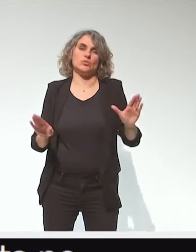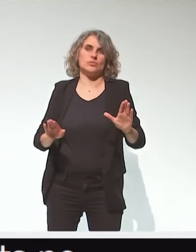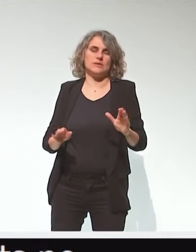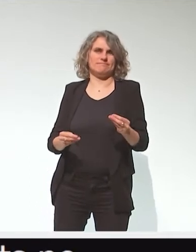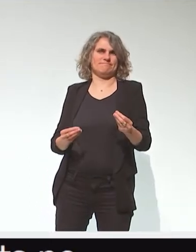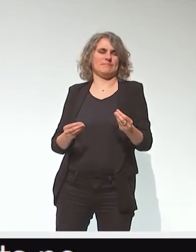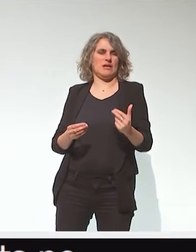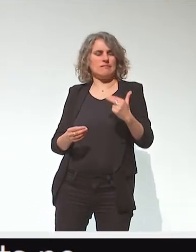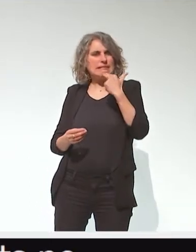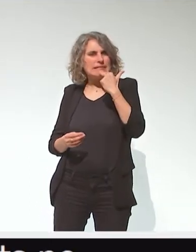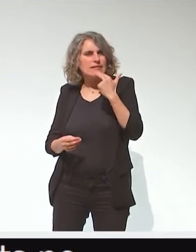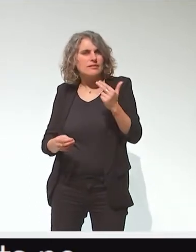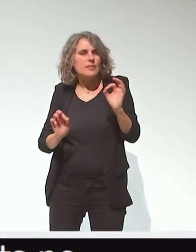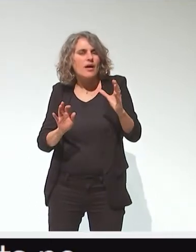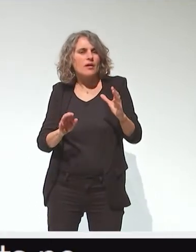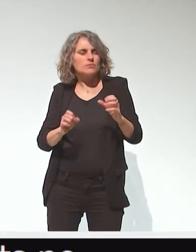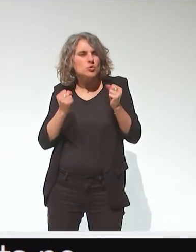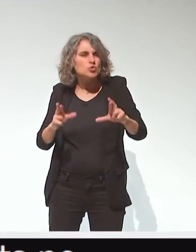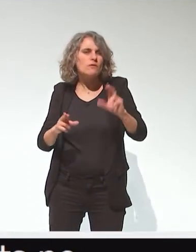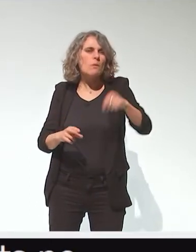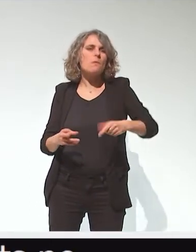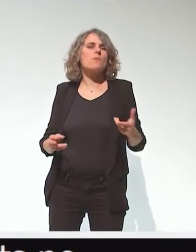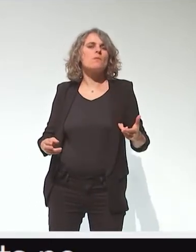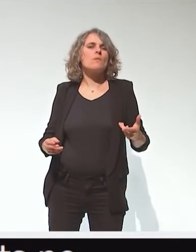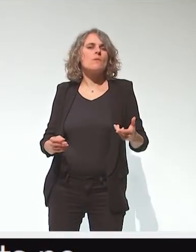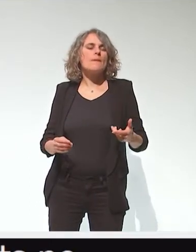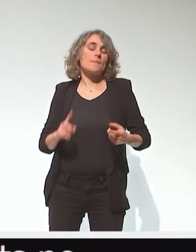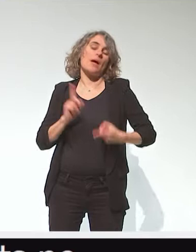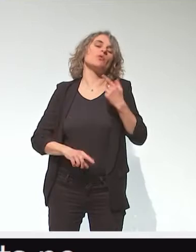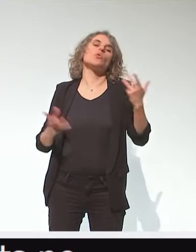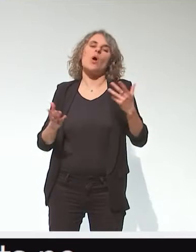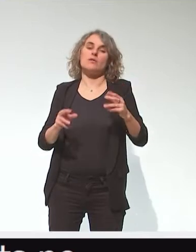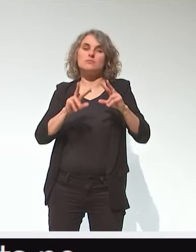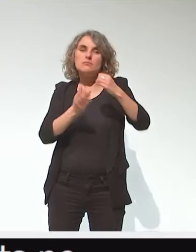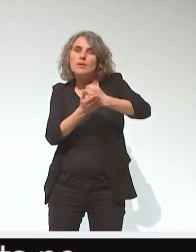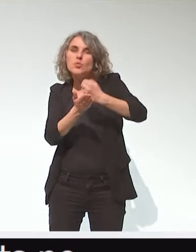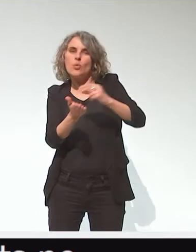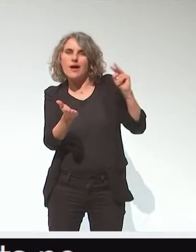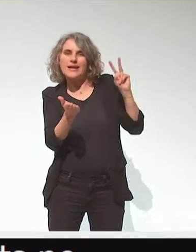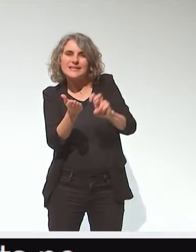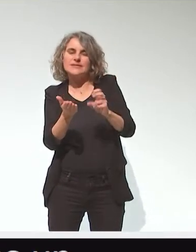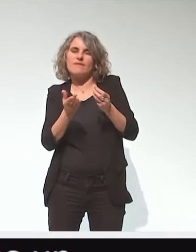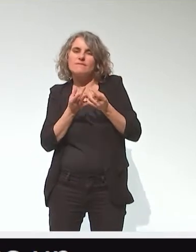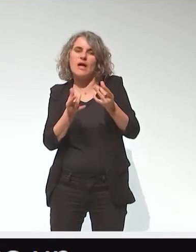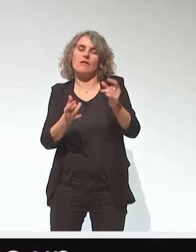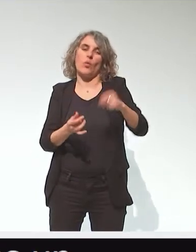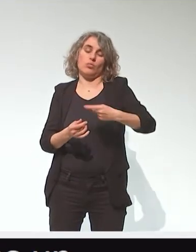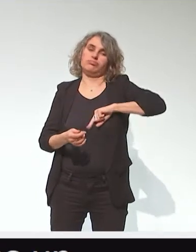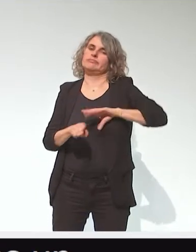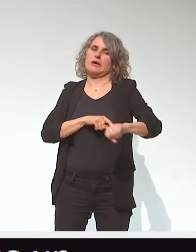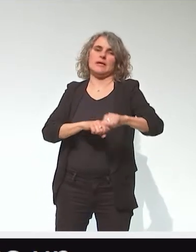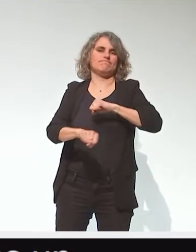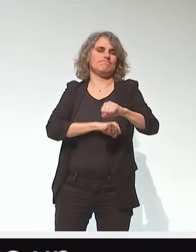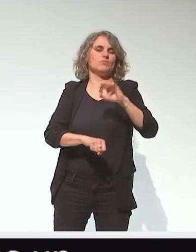Obviously, we have to do a better job of investing in the data. We're doing it at an EU level. It's very patchy at national